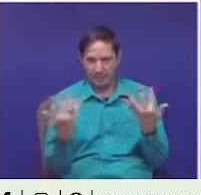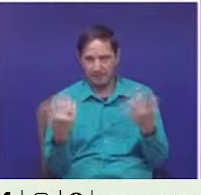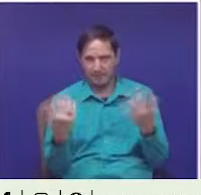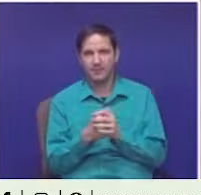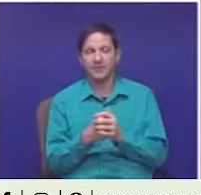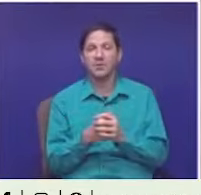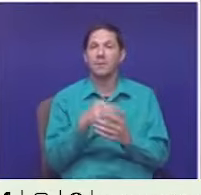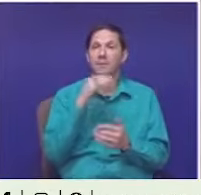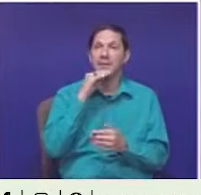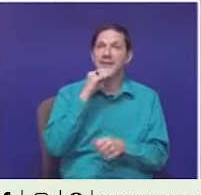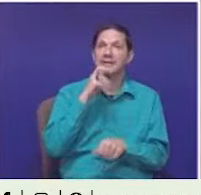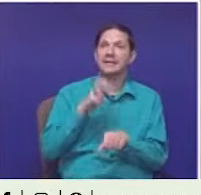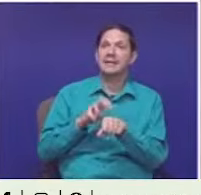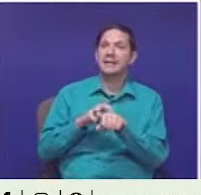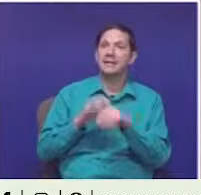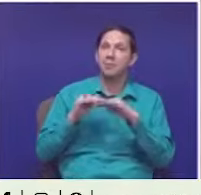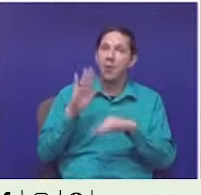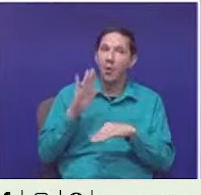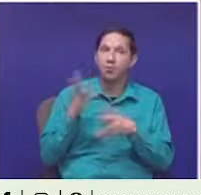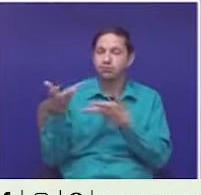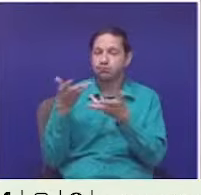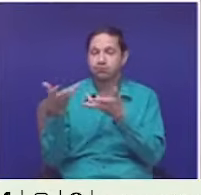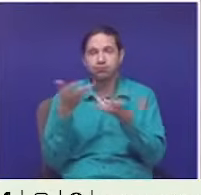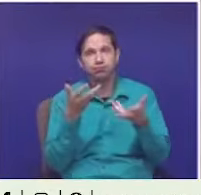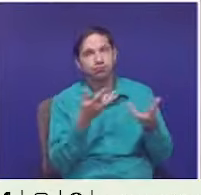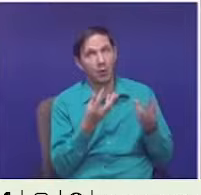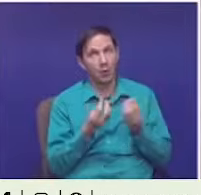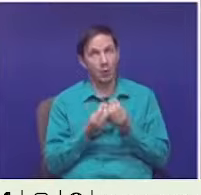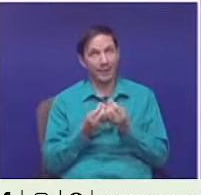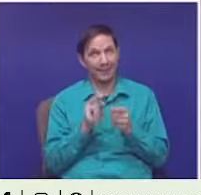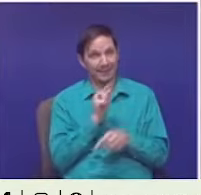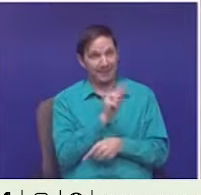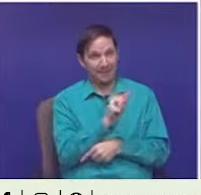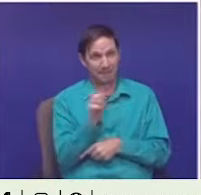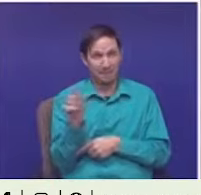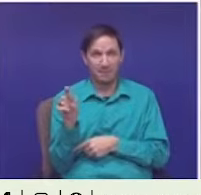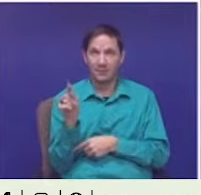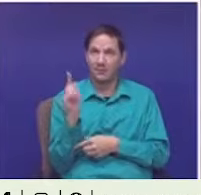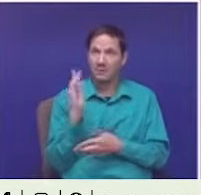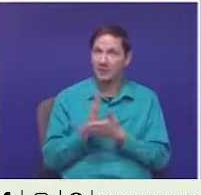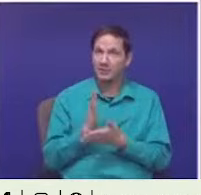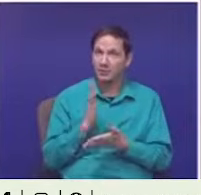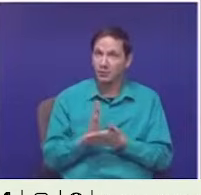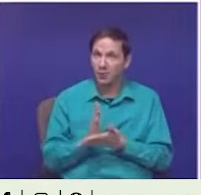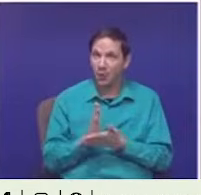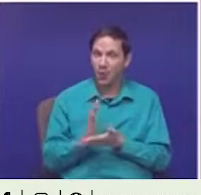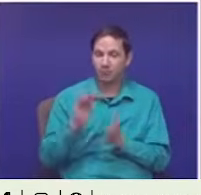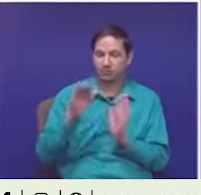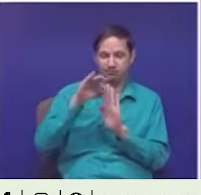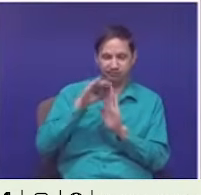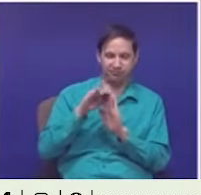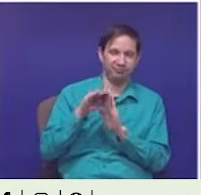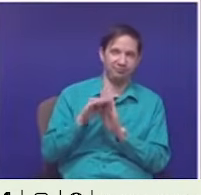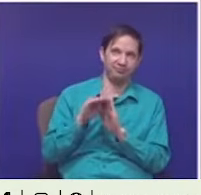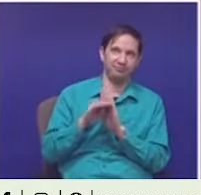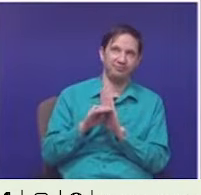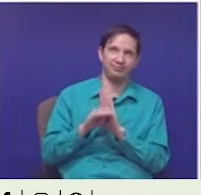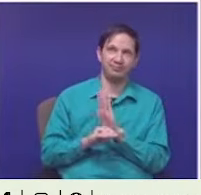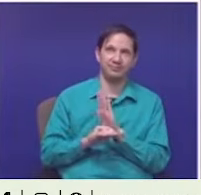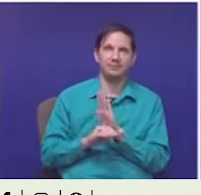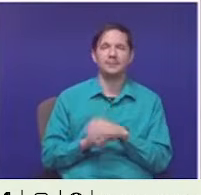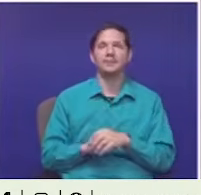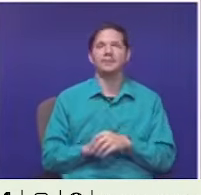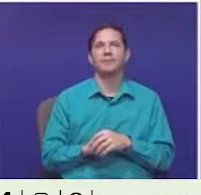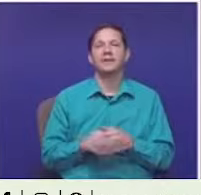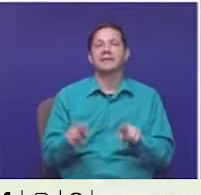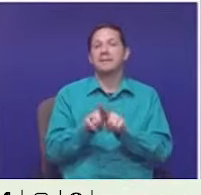we need to engage with them to say, how are you managing to make sure that those numbers go down? And as I was explaining in the previous